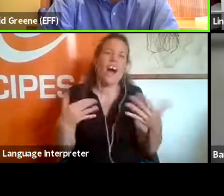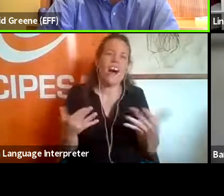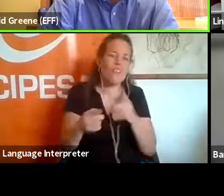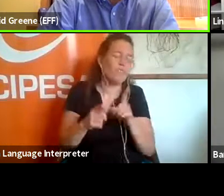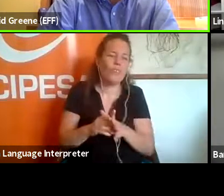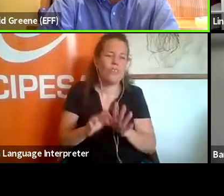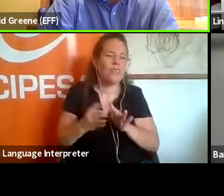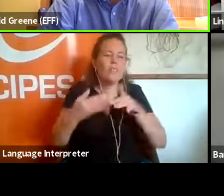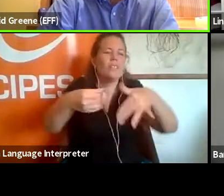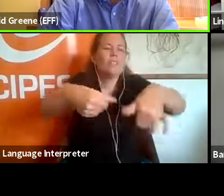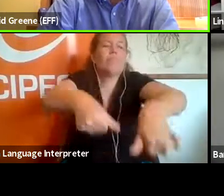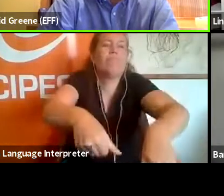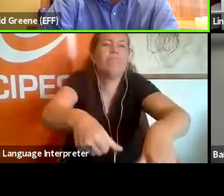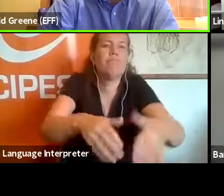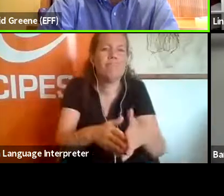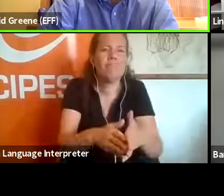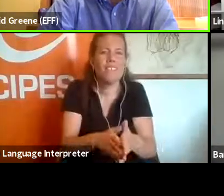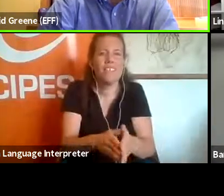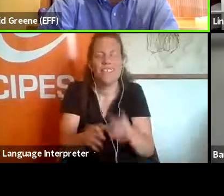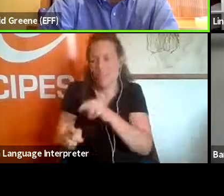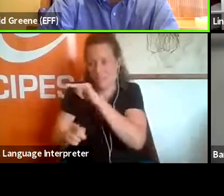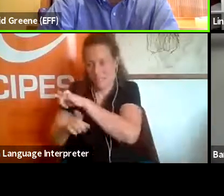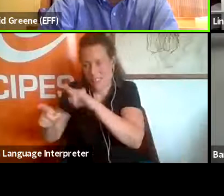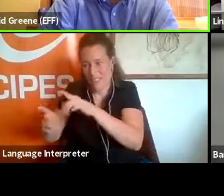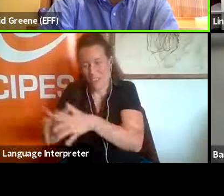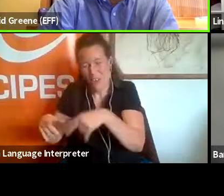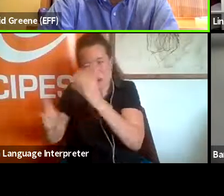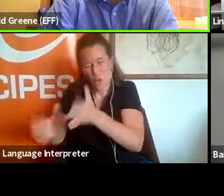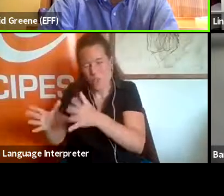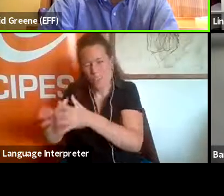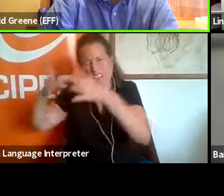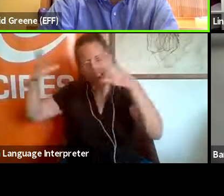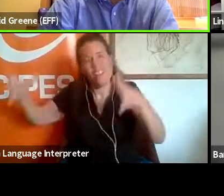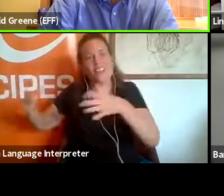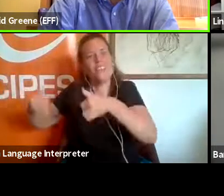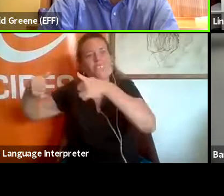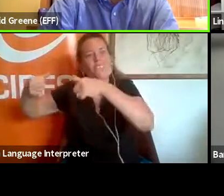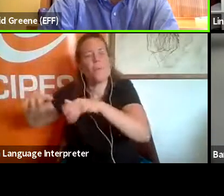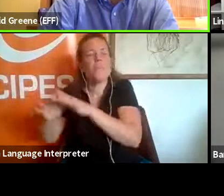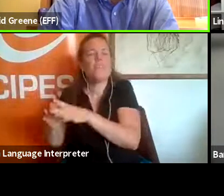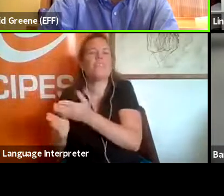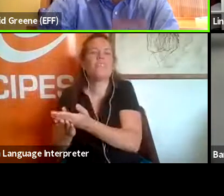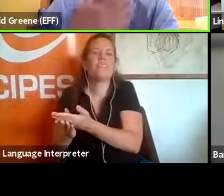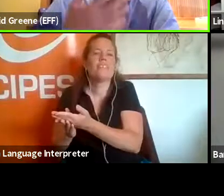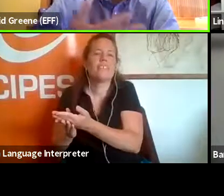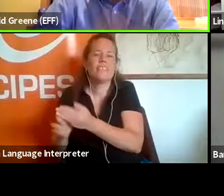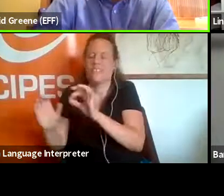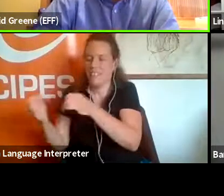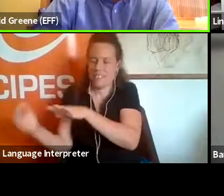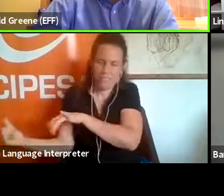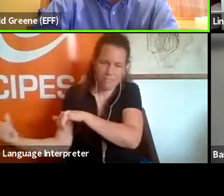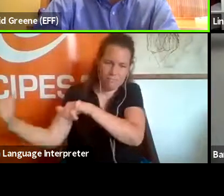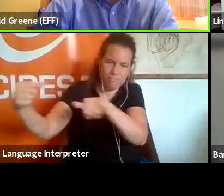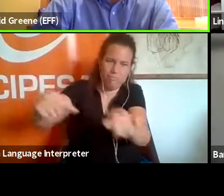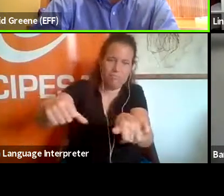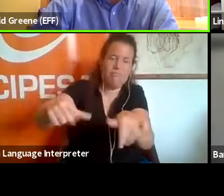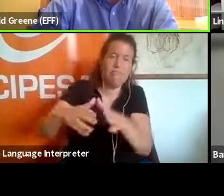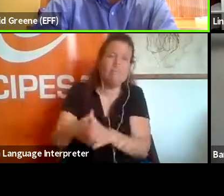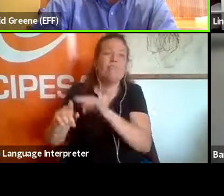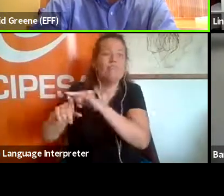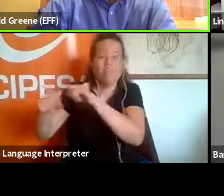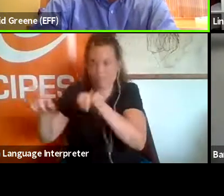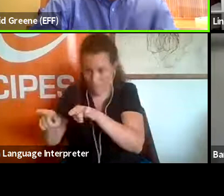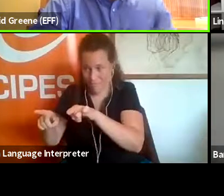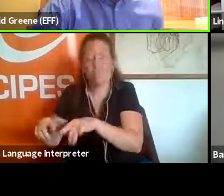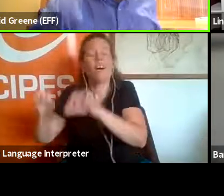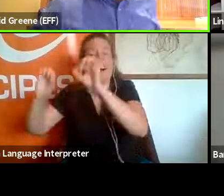entrench the already large dominant companies, because they're the only ones who have the capacity to actually comply with these